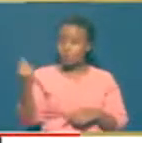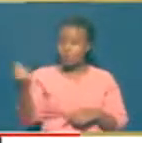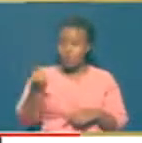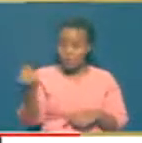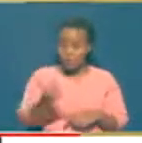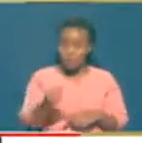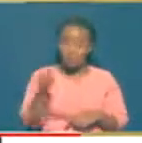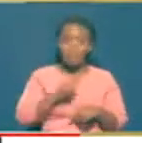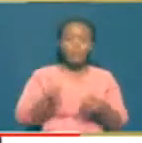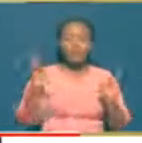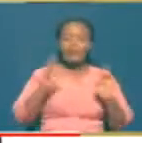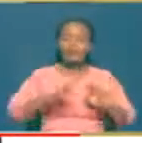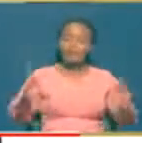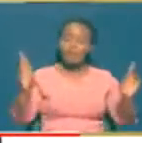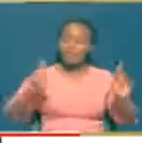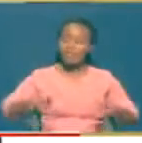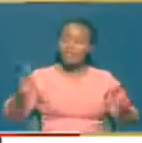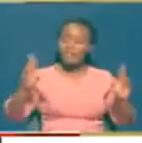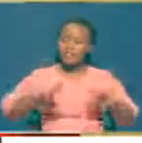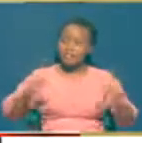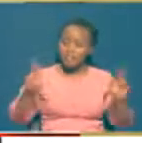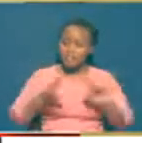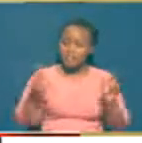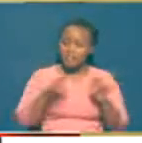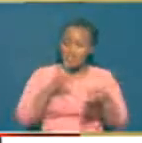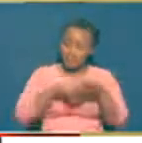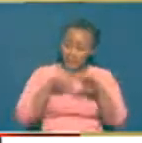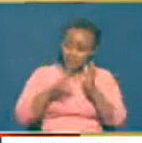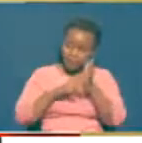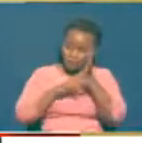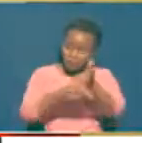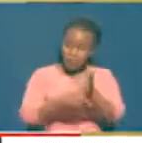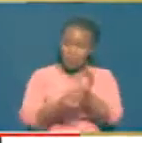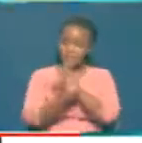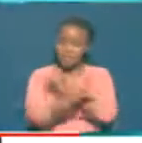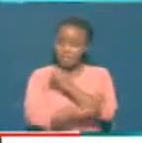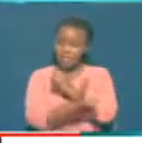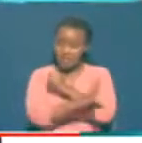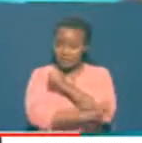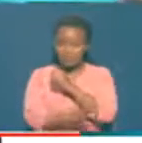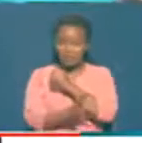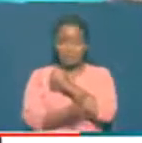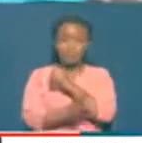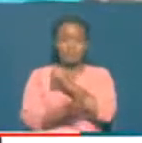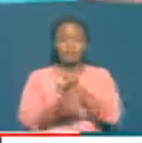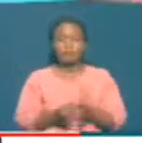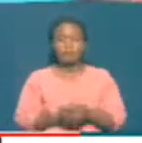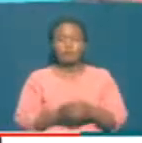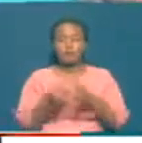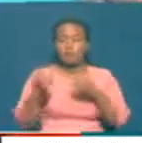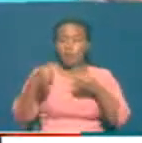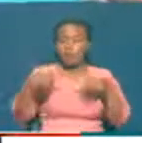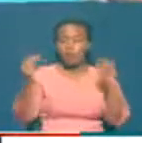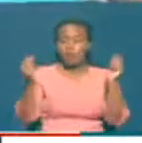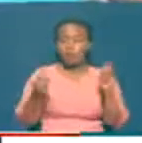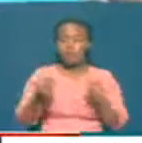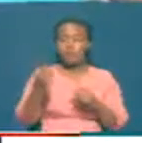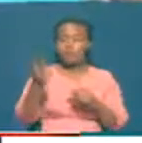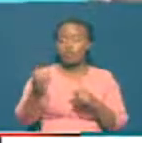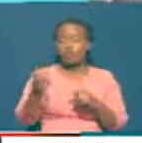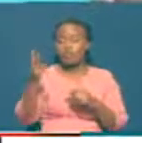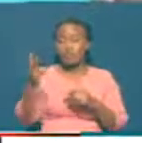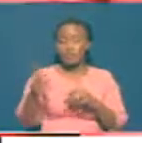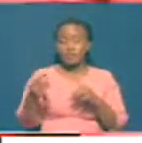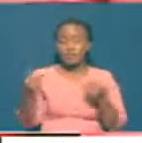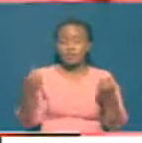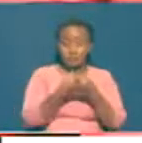vilivyo tukienda kuwakilisha nchi letu kadri ya uwezo wetu. The Tokyo 2020 Paralympic Games will